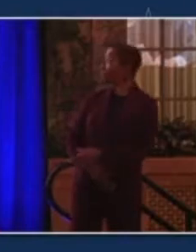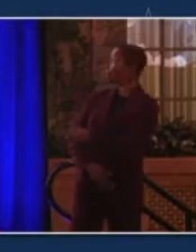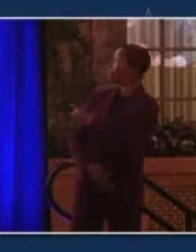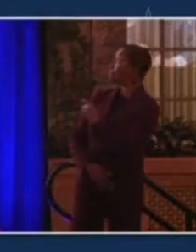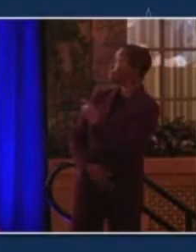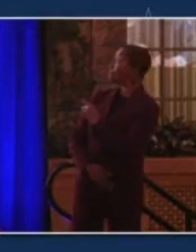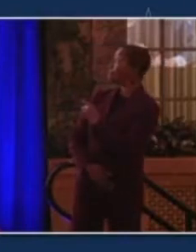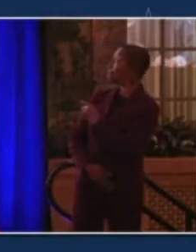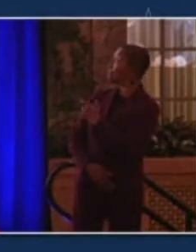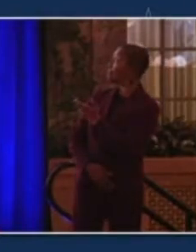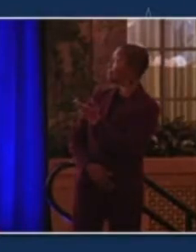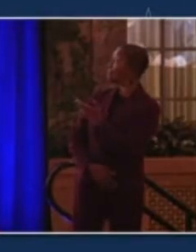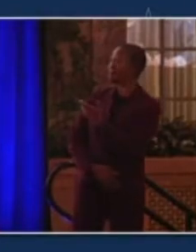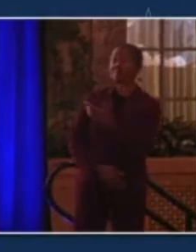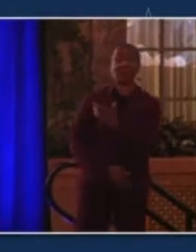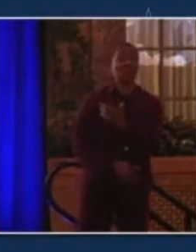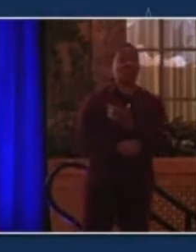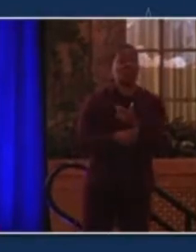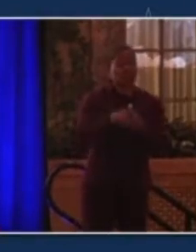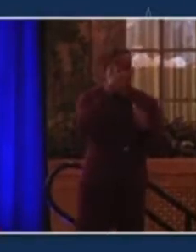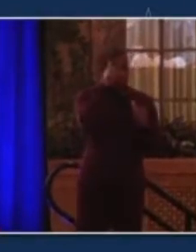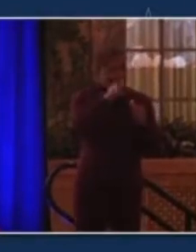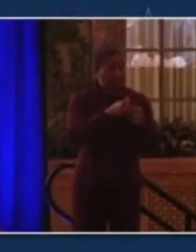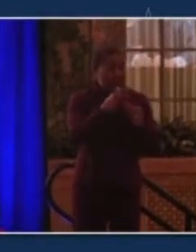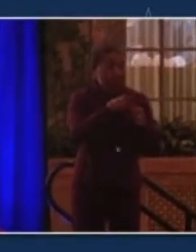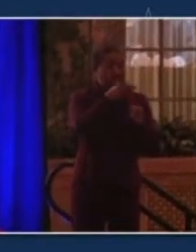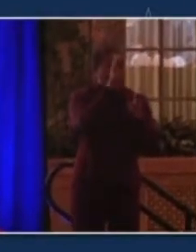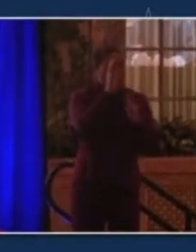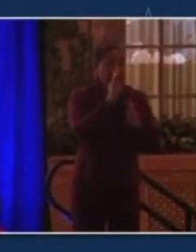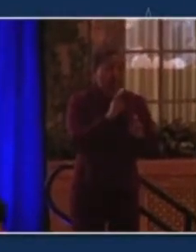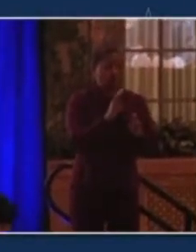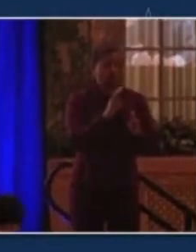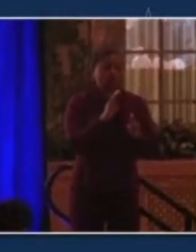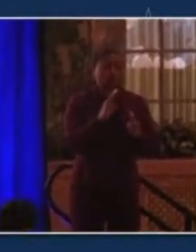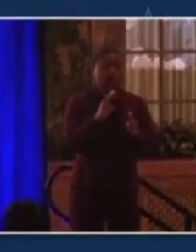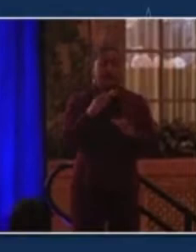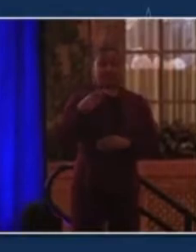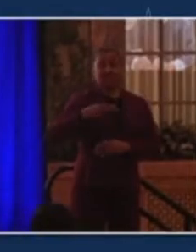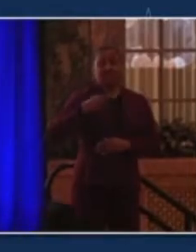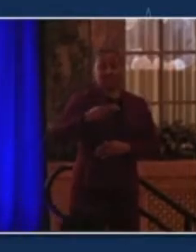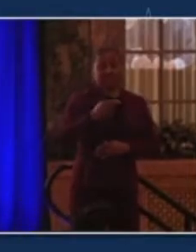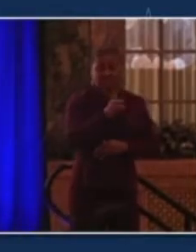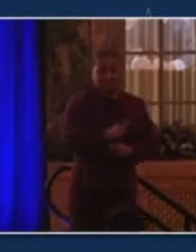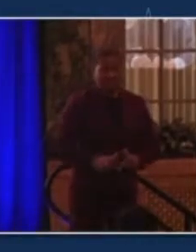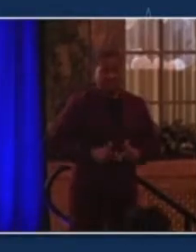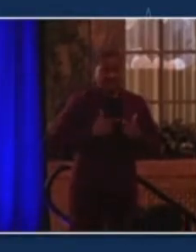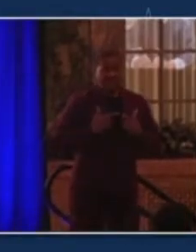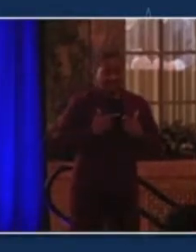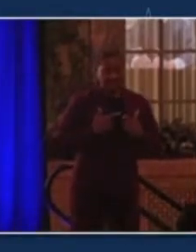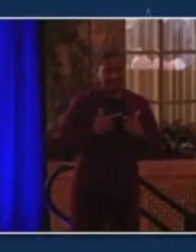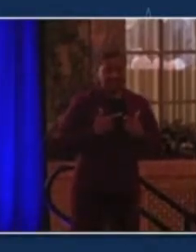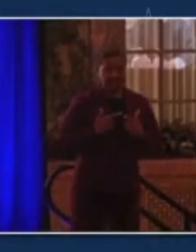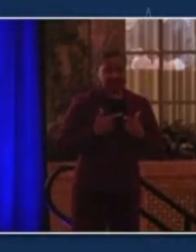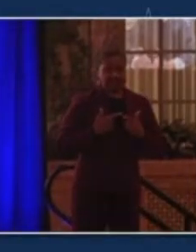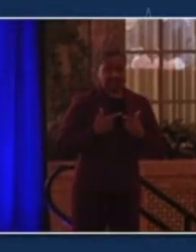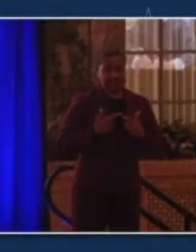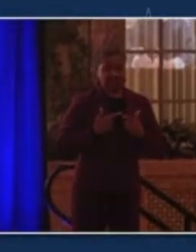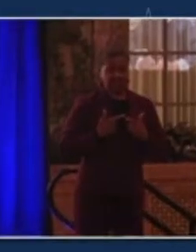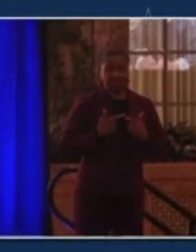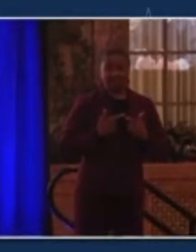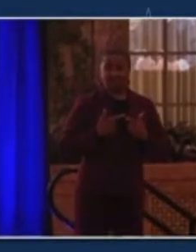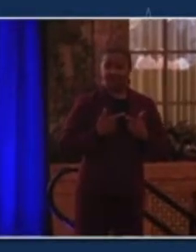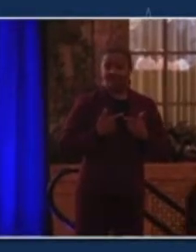remembering and honoring the legacy, the life, the love of